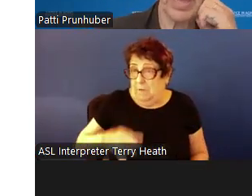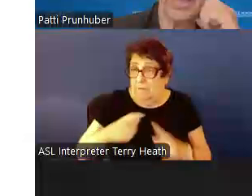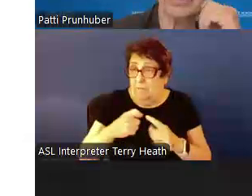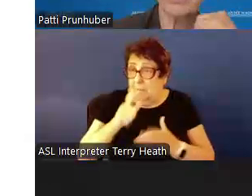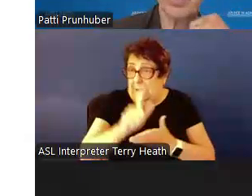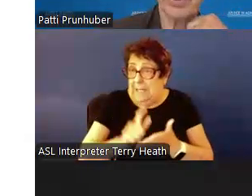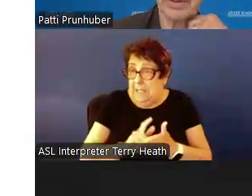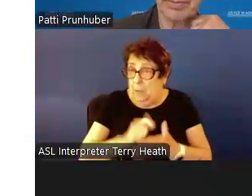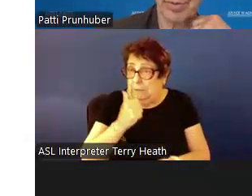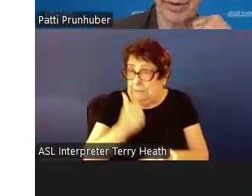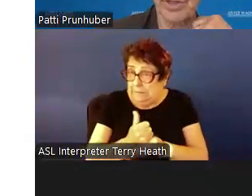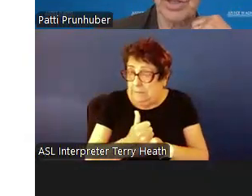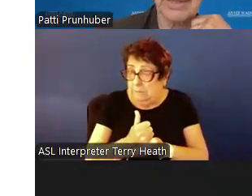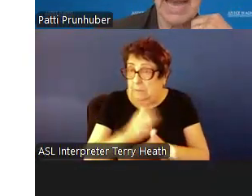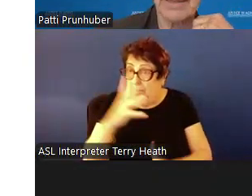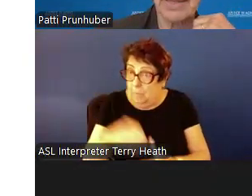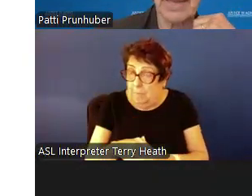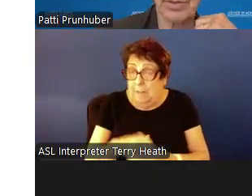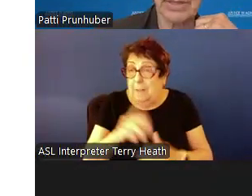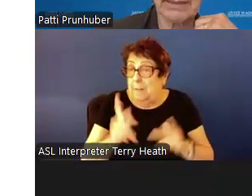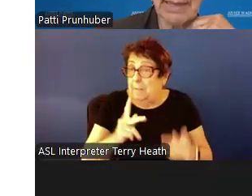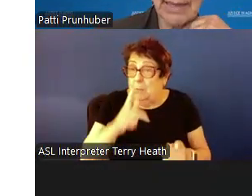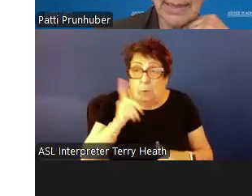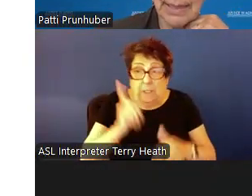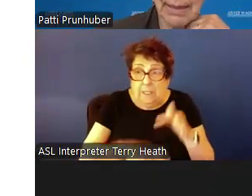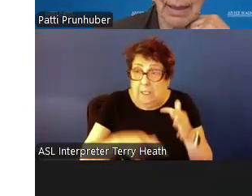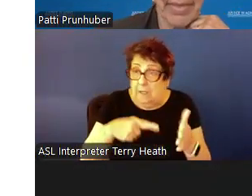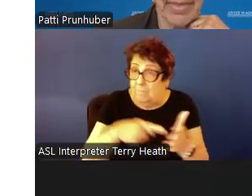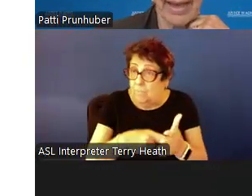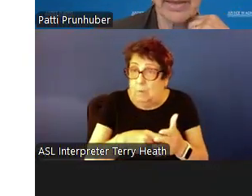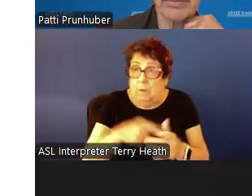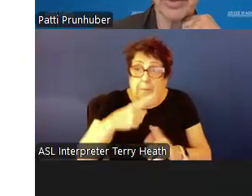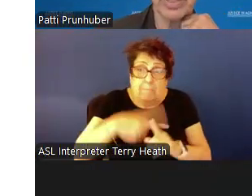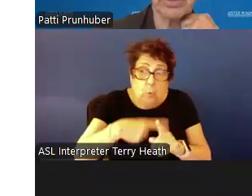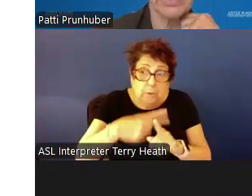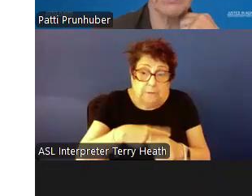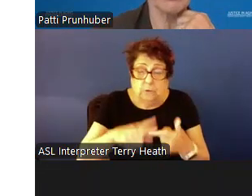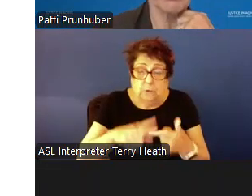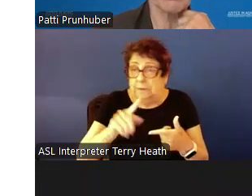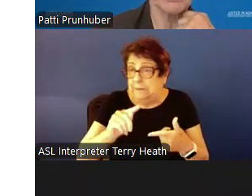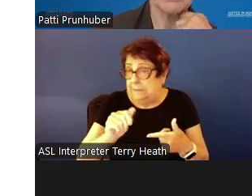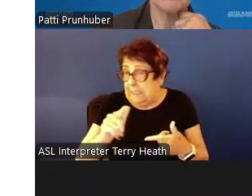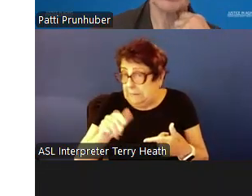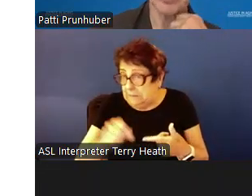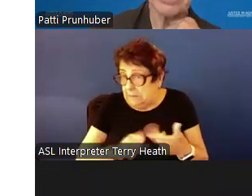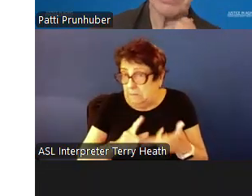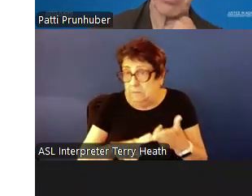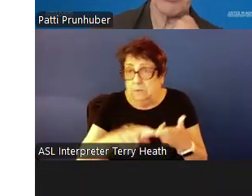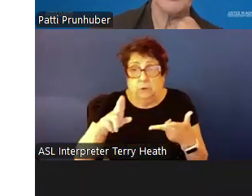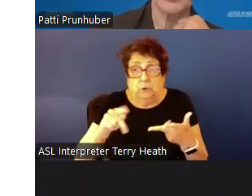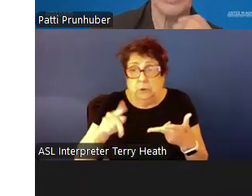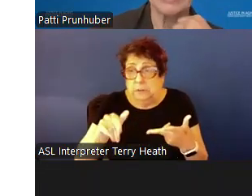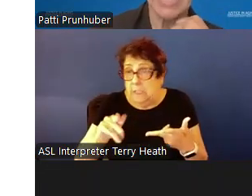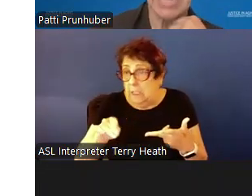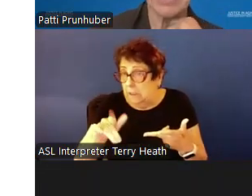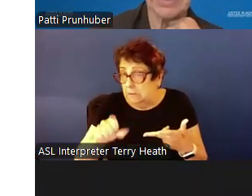people who can't afford mortgage, taxes, and utilities, that can result in them either losing their